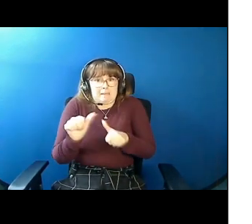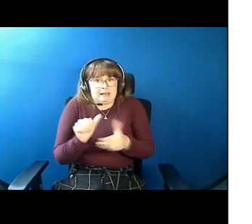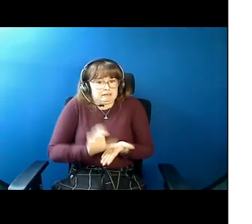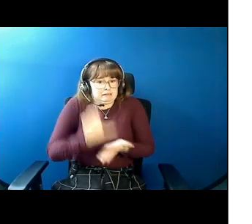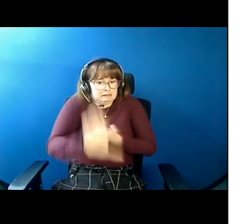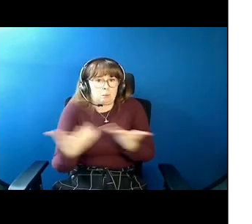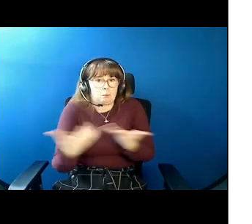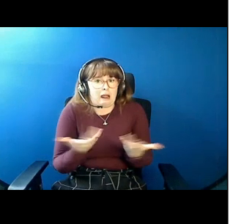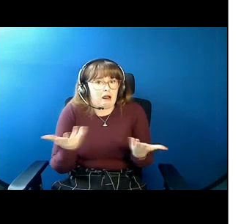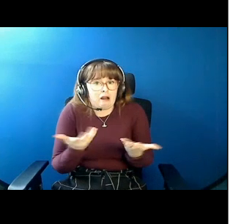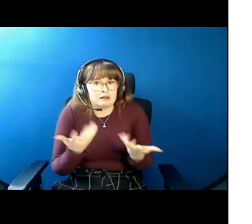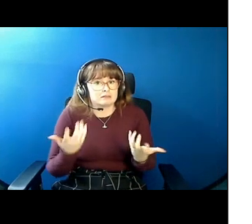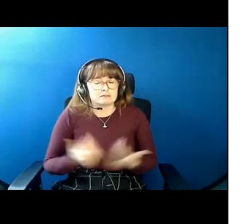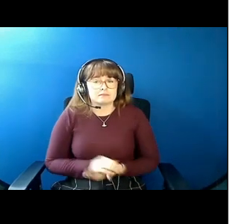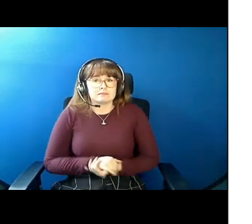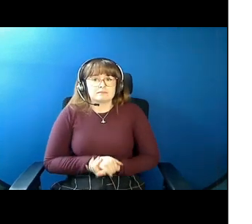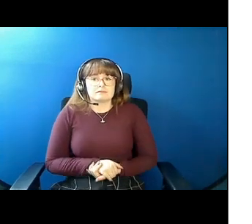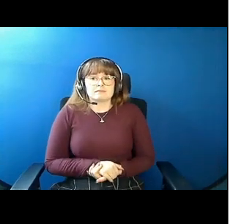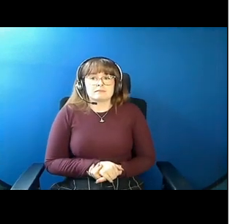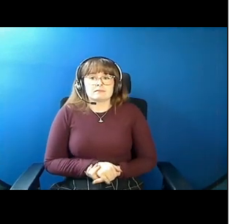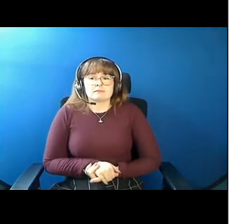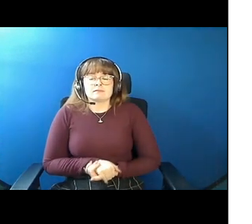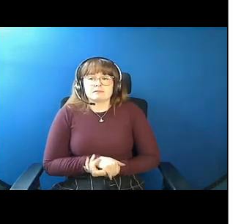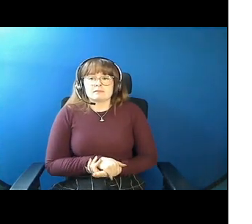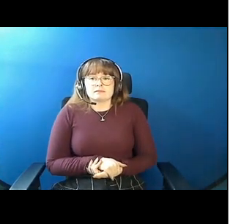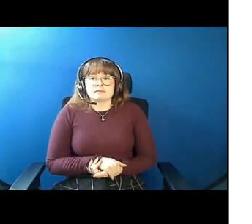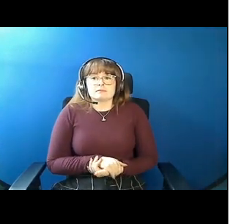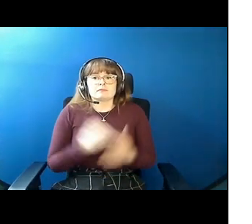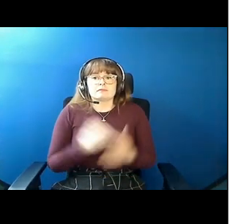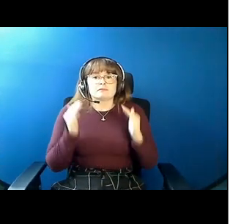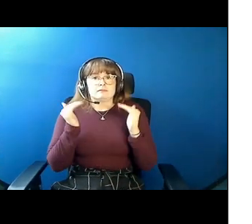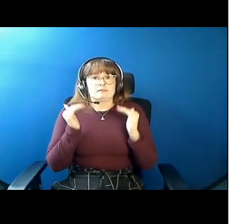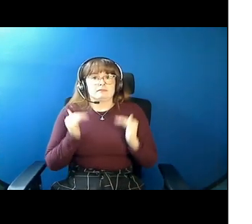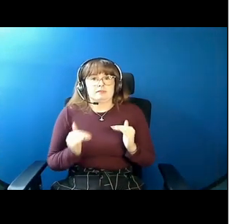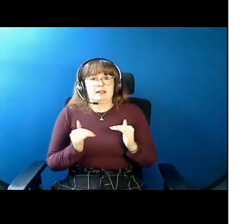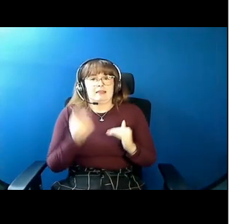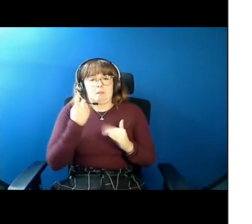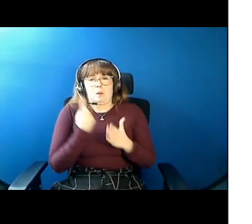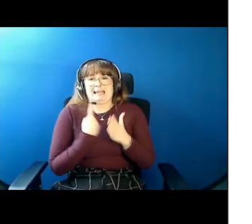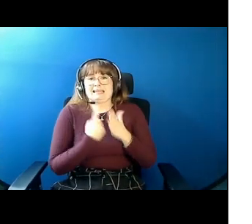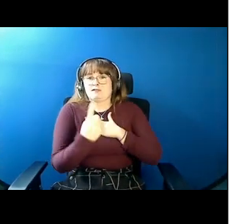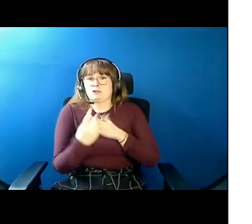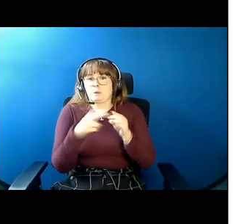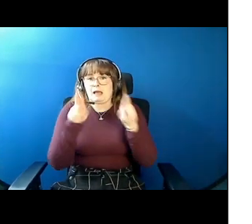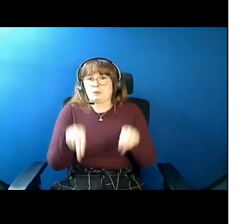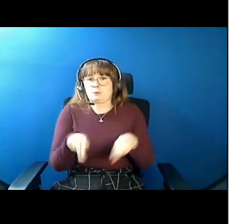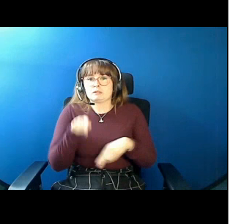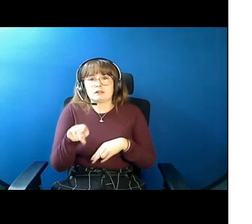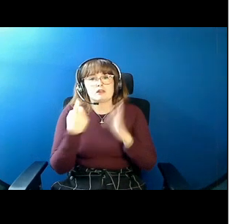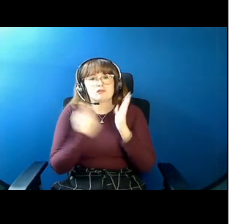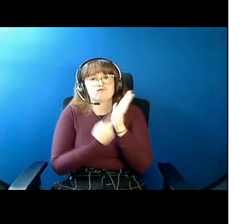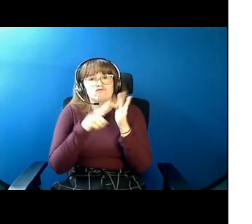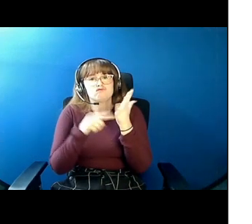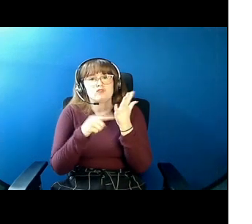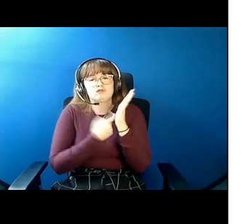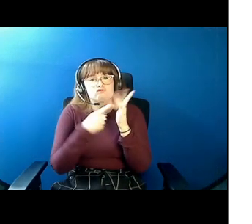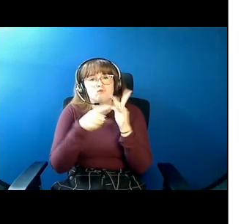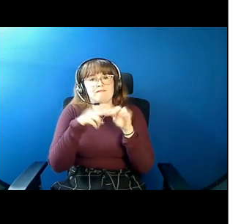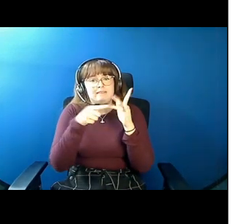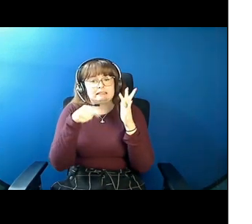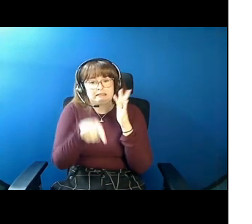to achieve our targets? Coming down to an individual property level, what retrofit does that property need? What measures is it going